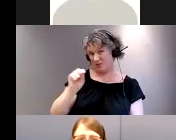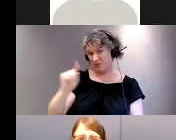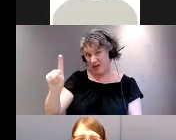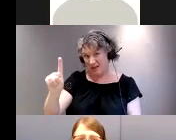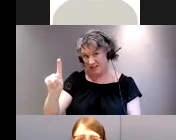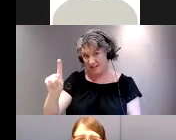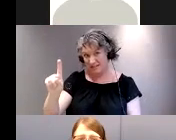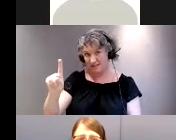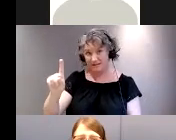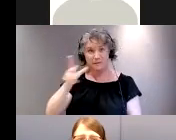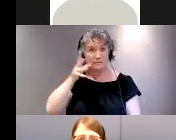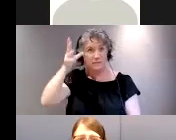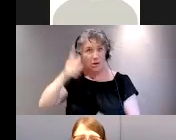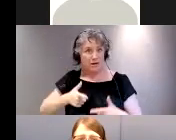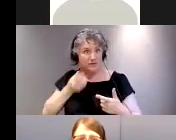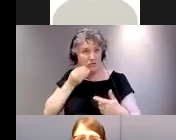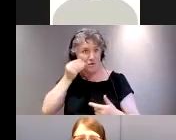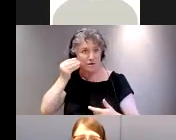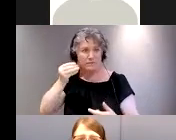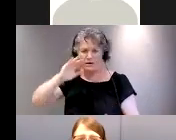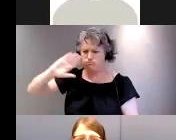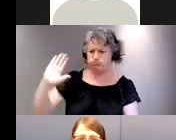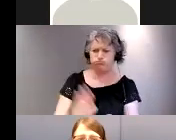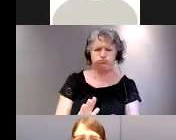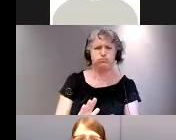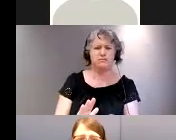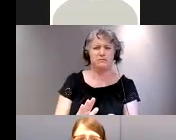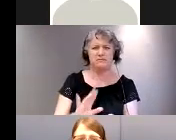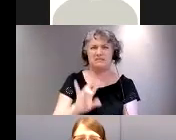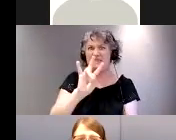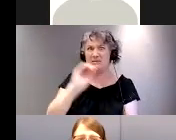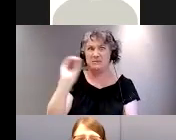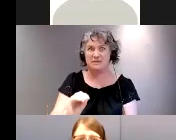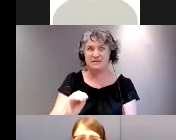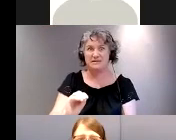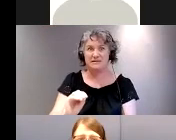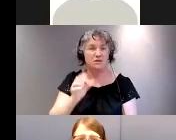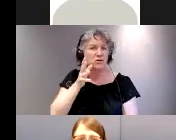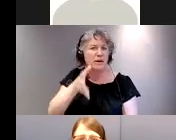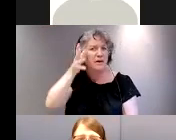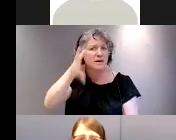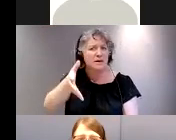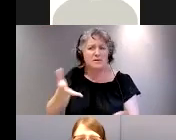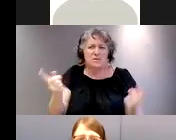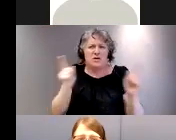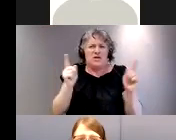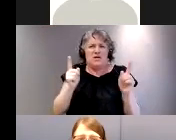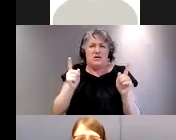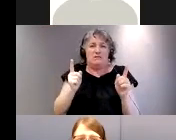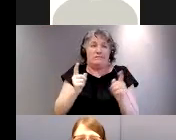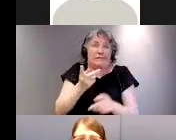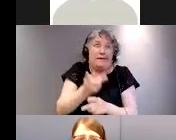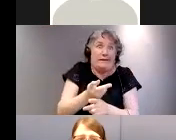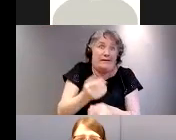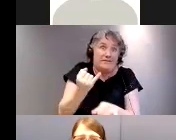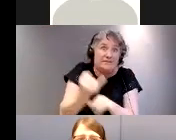there's probably less now. So where are the grandparents now? They're on their own. They're doing their best. They're in care facilities. They're living on their